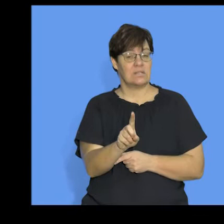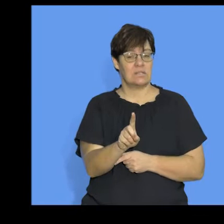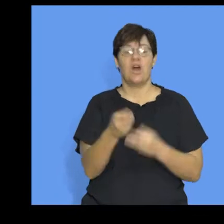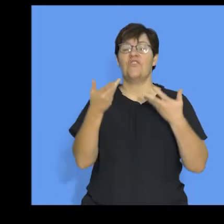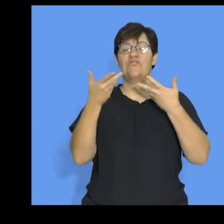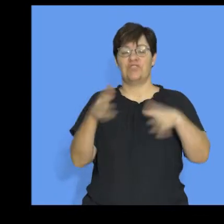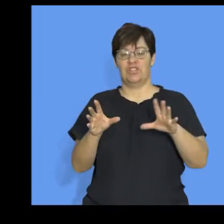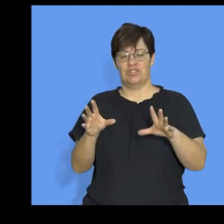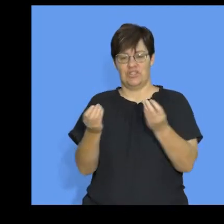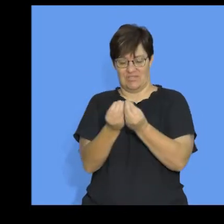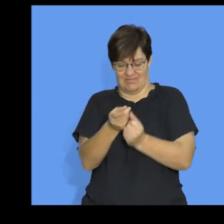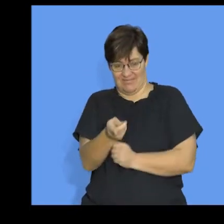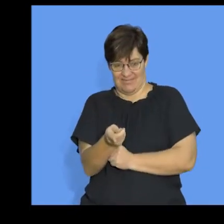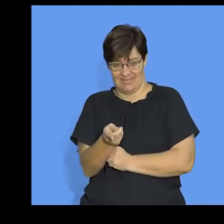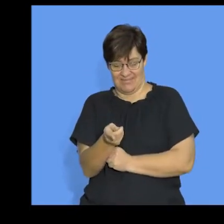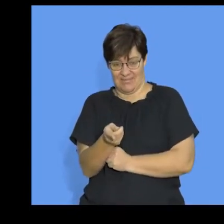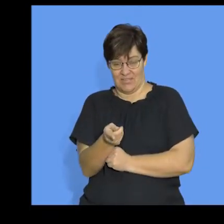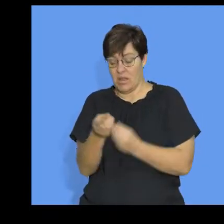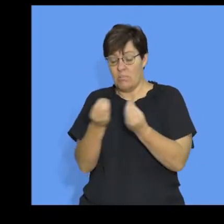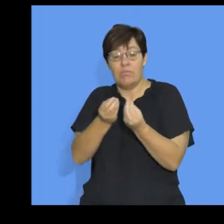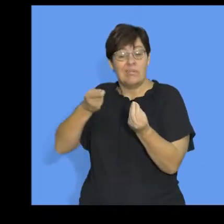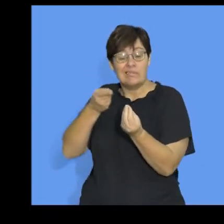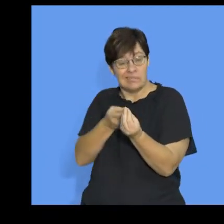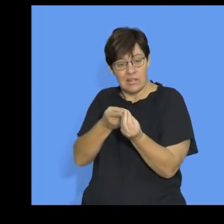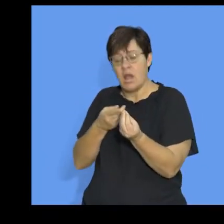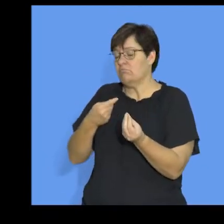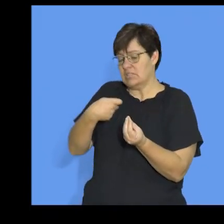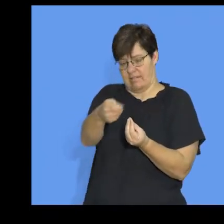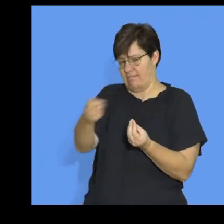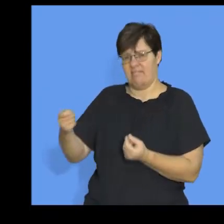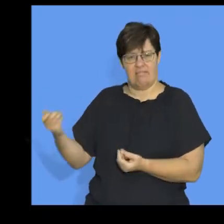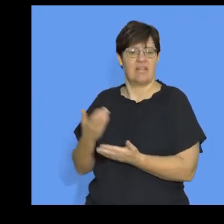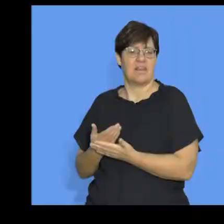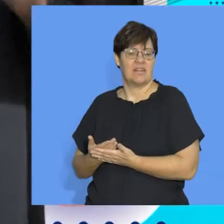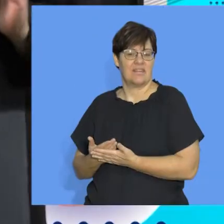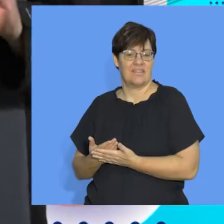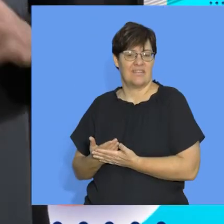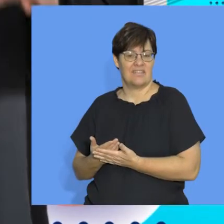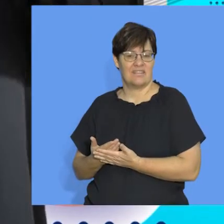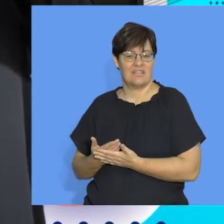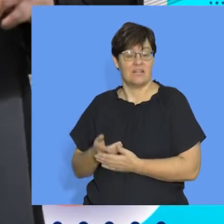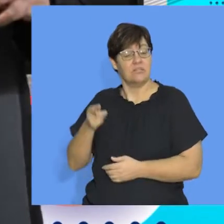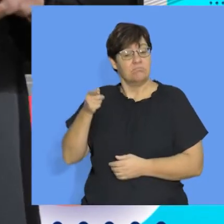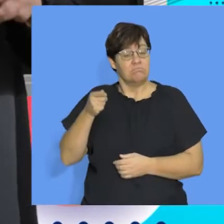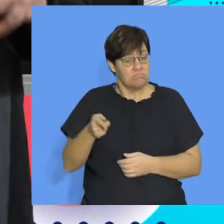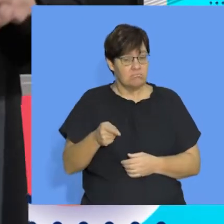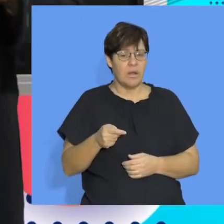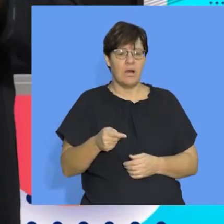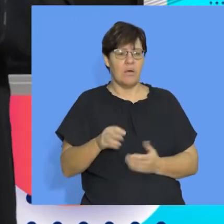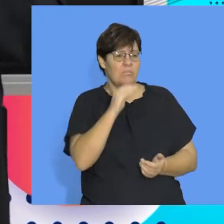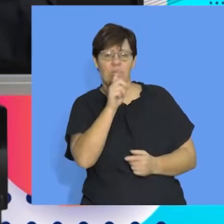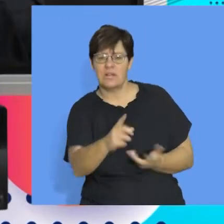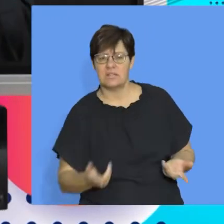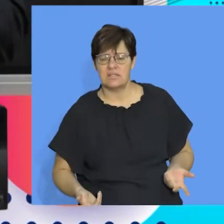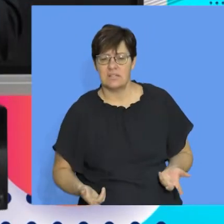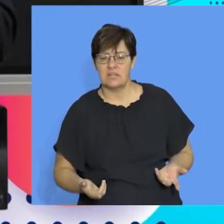finished goods. Those goods are now ready to be sold. Exactly. And this then means that if